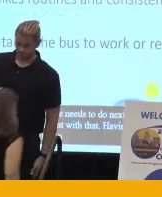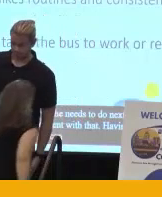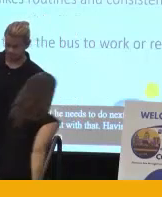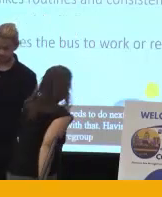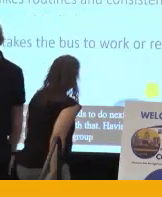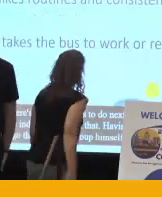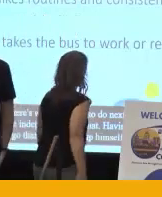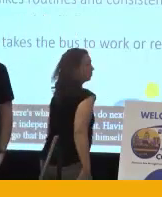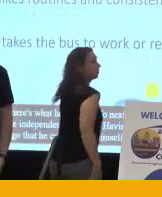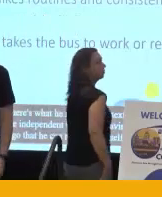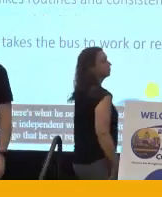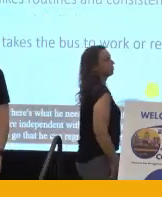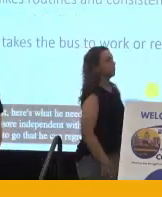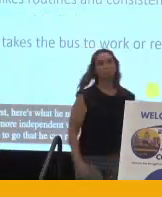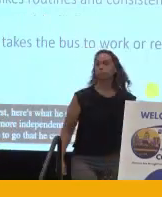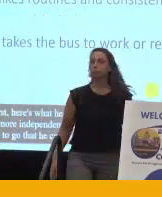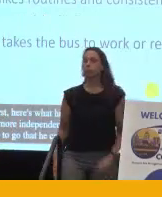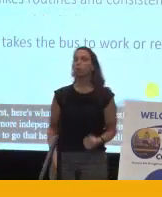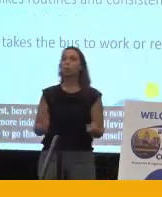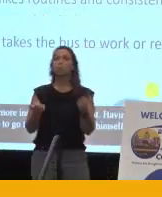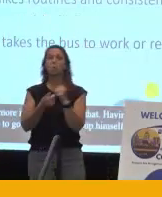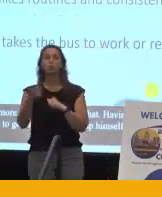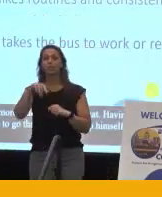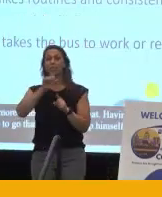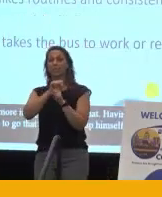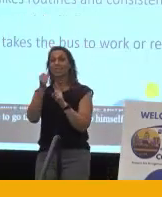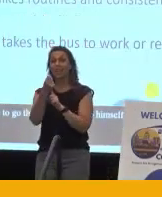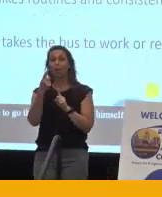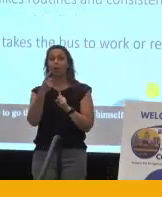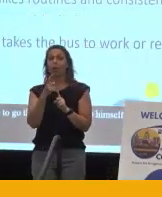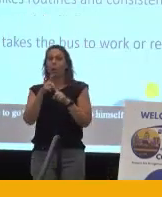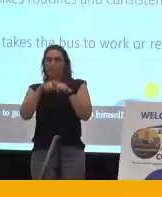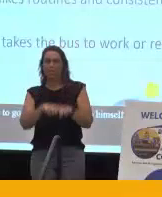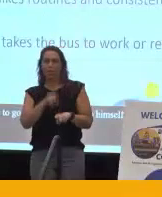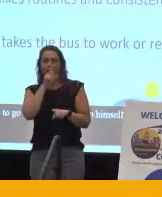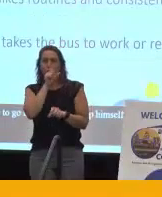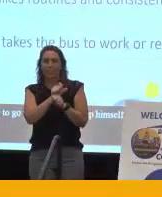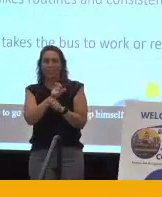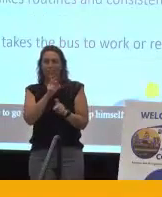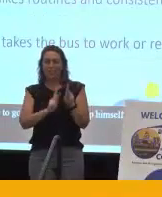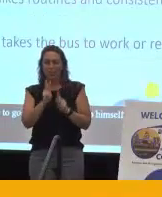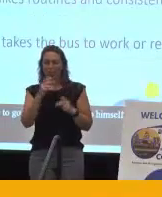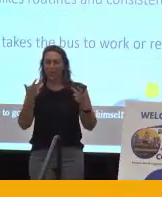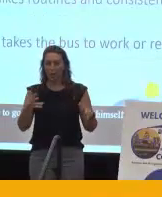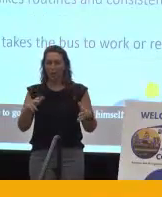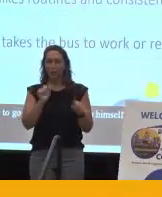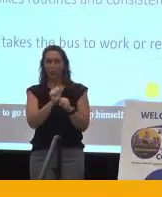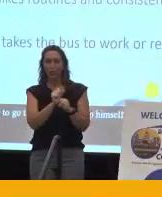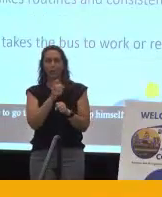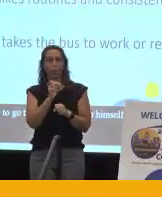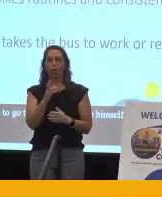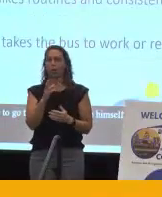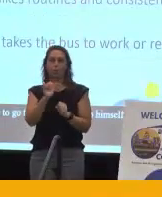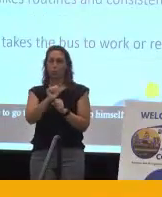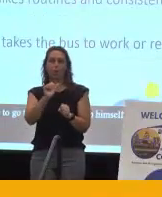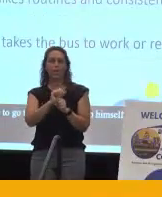Awesome. Good. So just so you guys know, most of these scenarios were based off of real people that are working or are employed in some type of